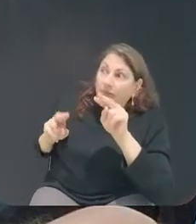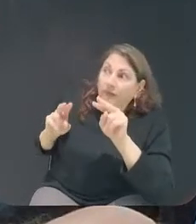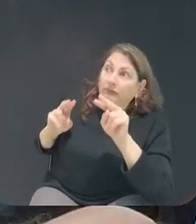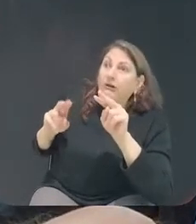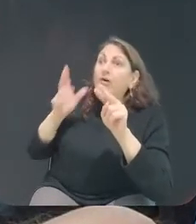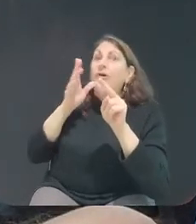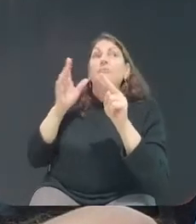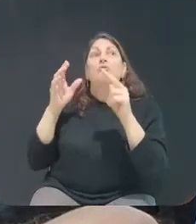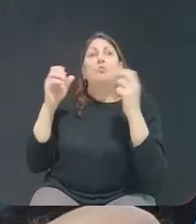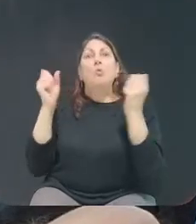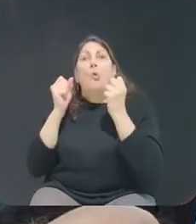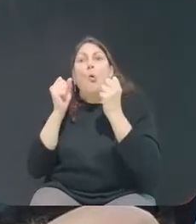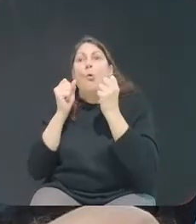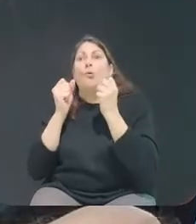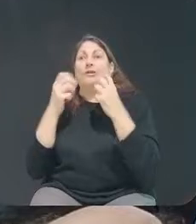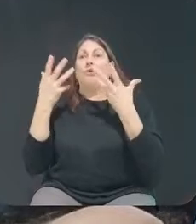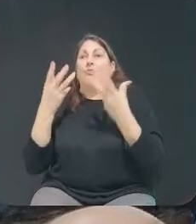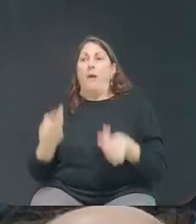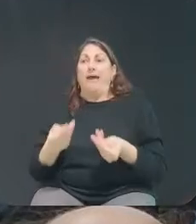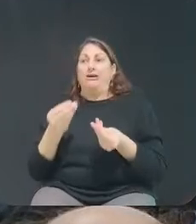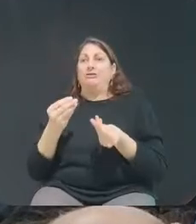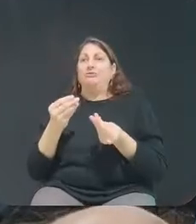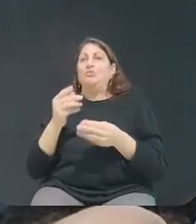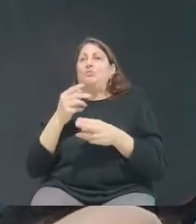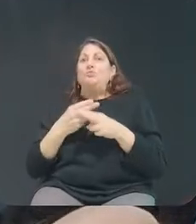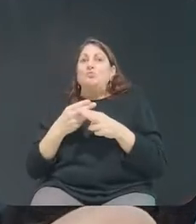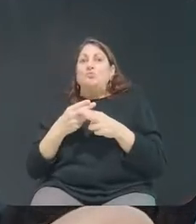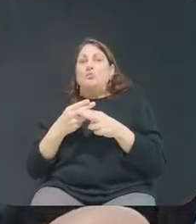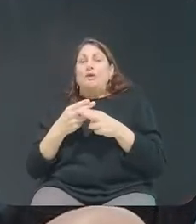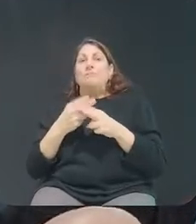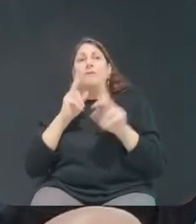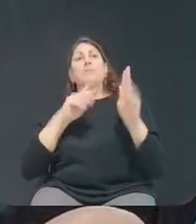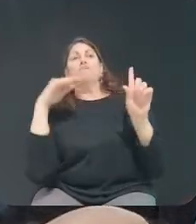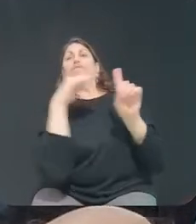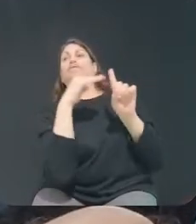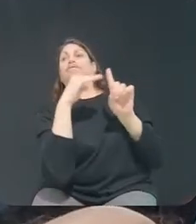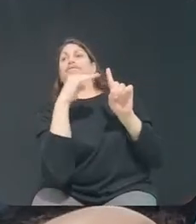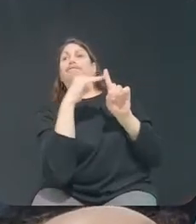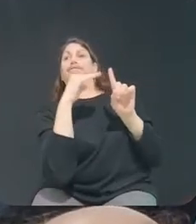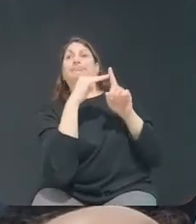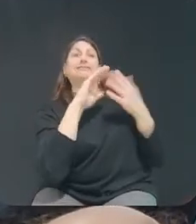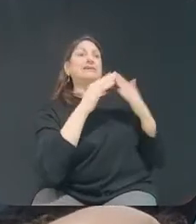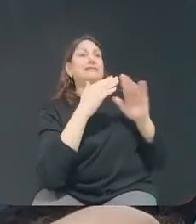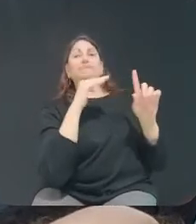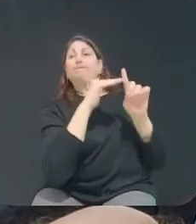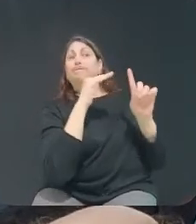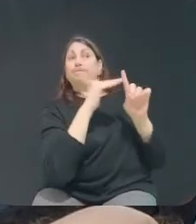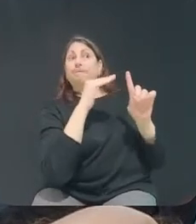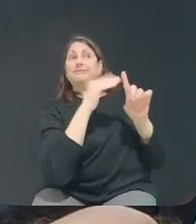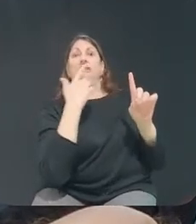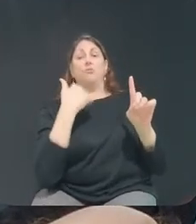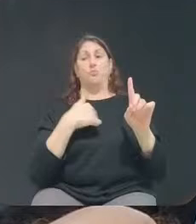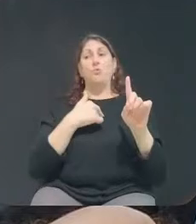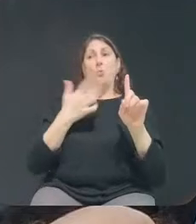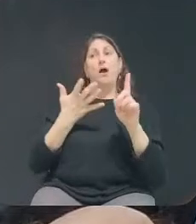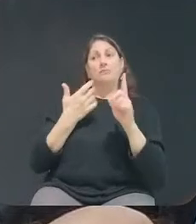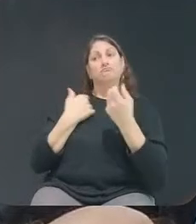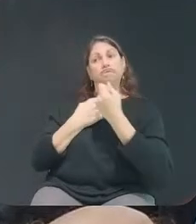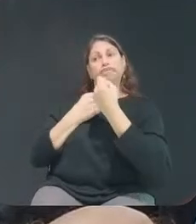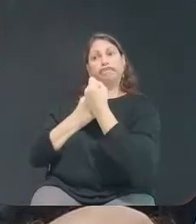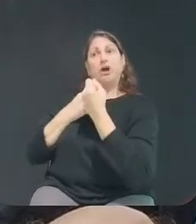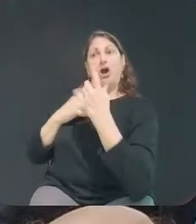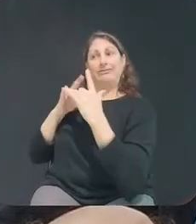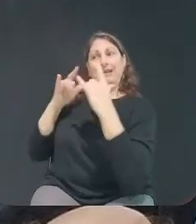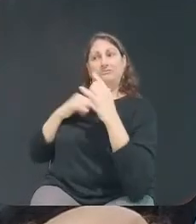weather. Seen here is one such petition, written in September 1889 by Seattle resident James